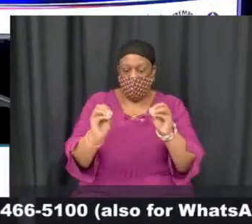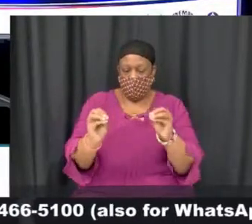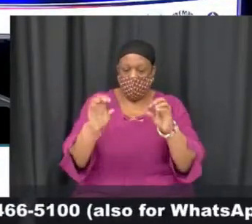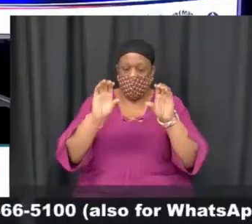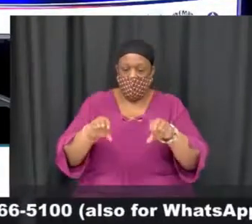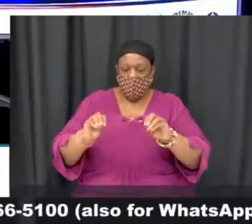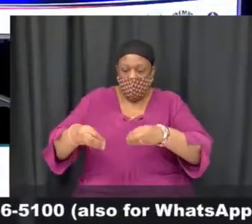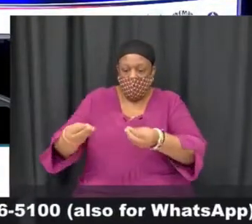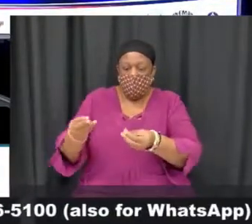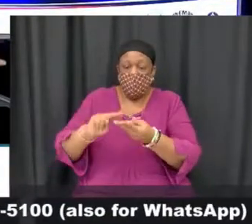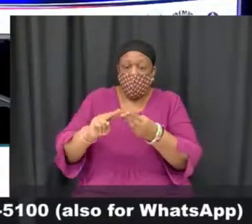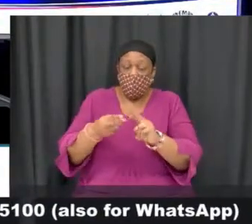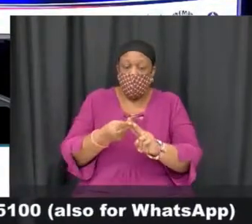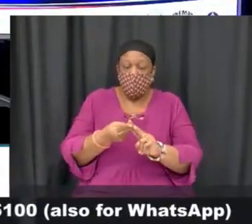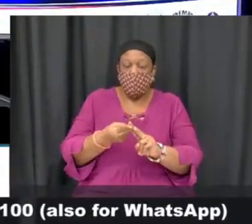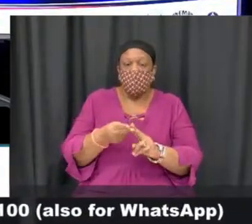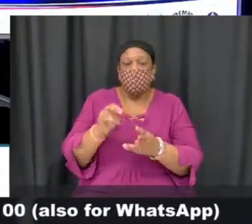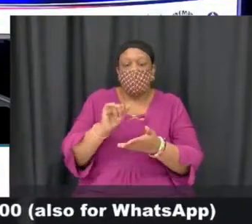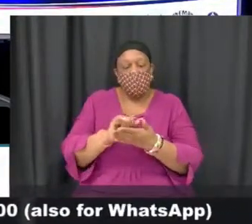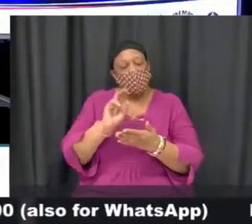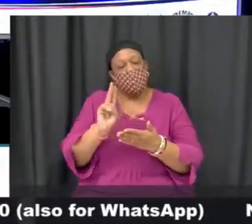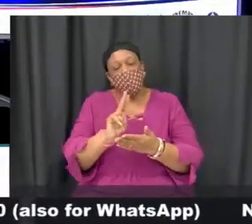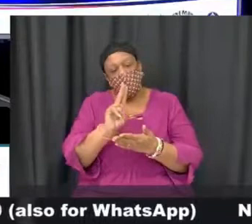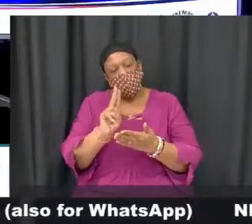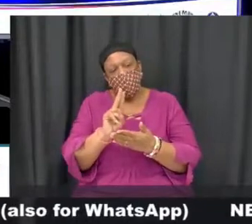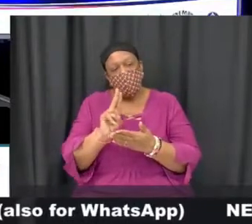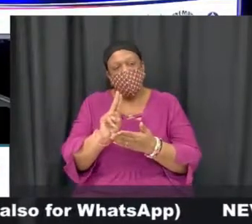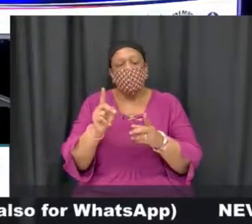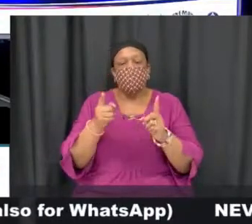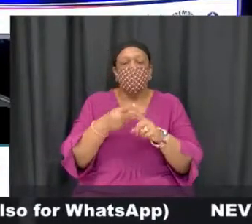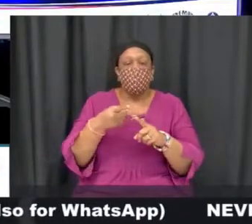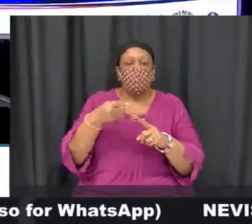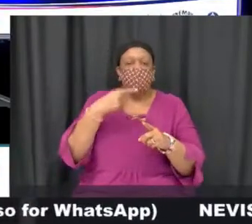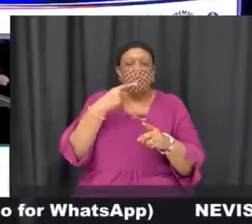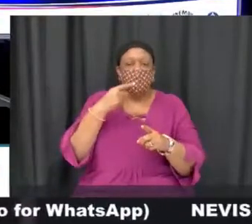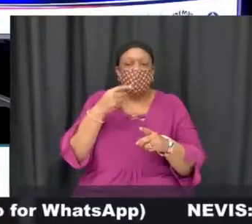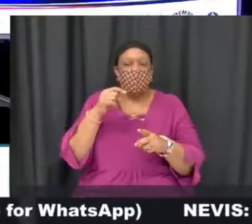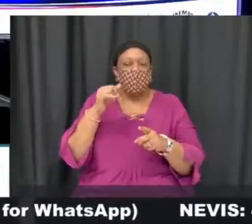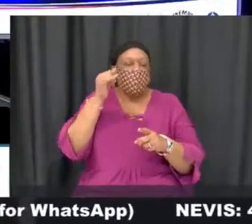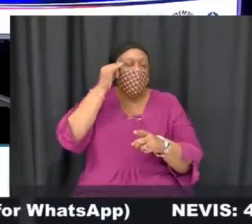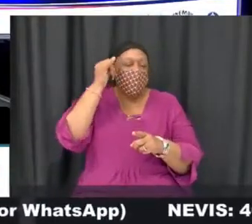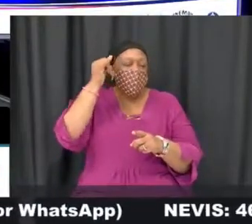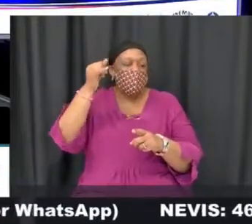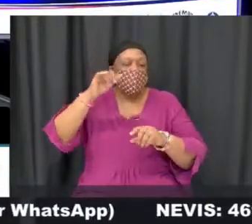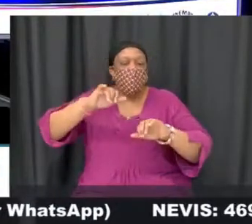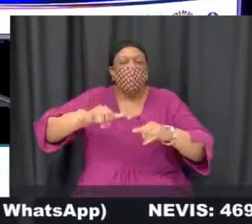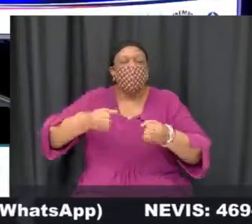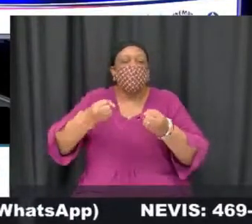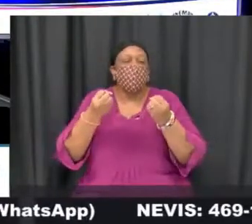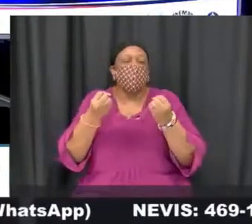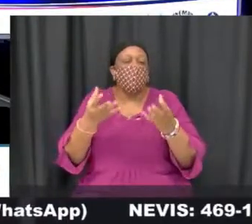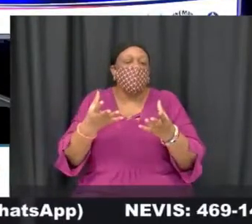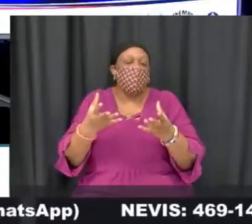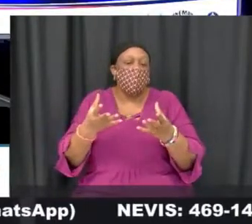now ahead of their completing the census that's ongoing.